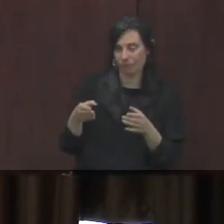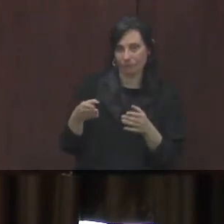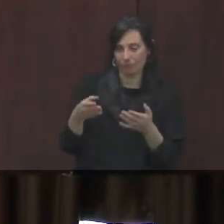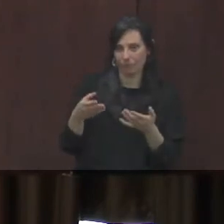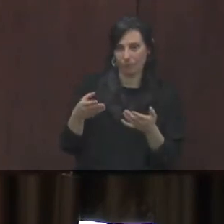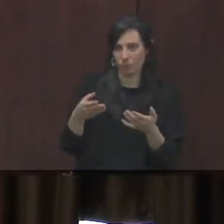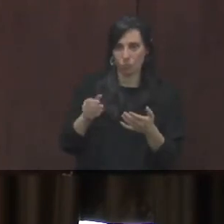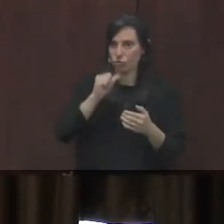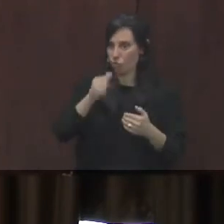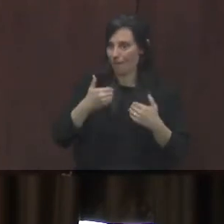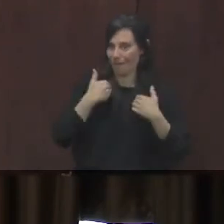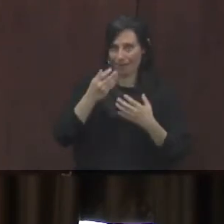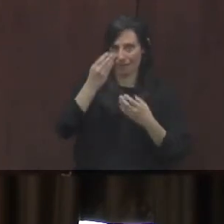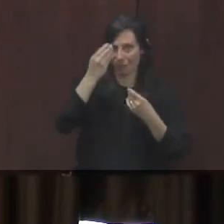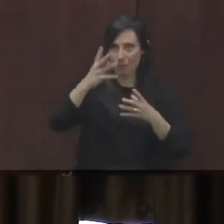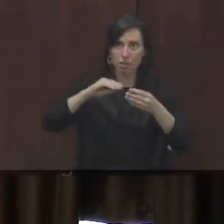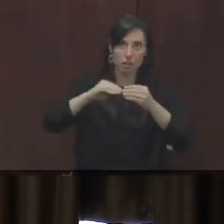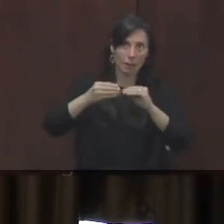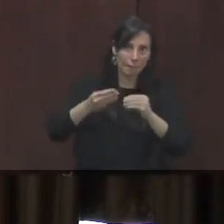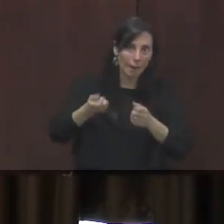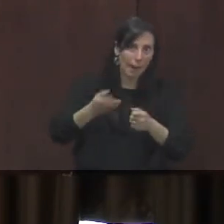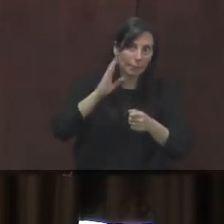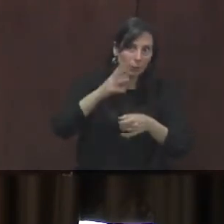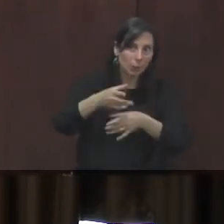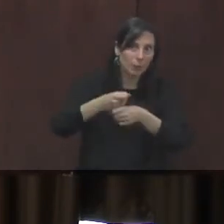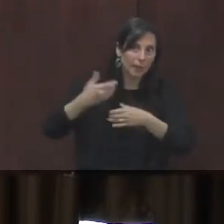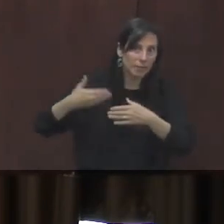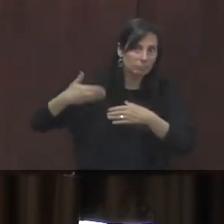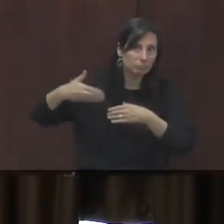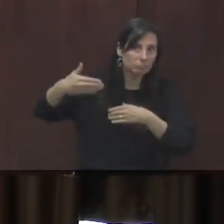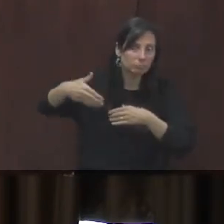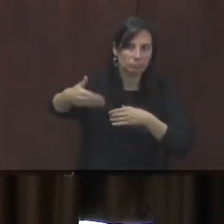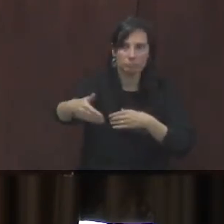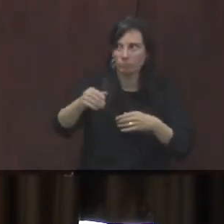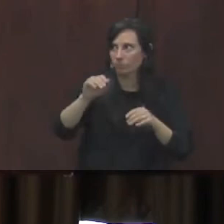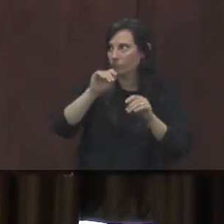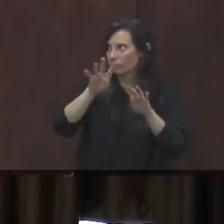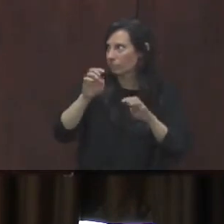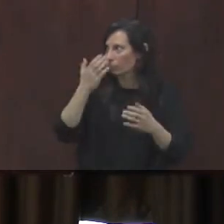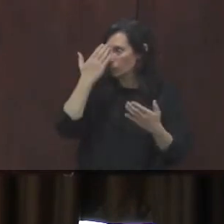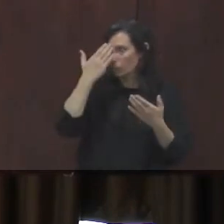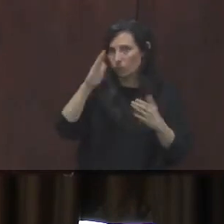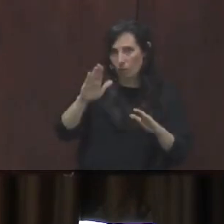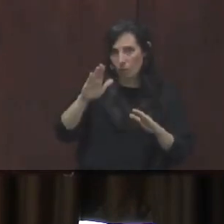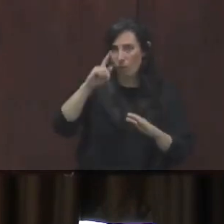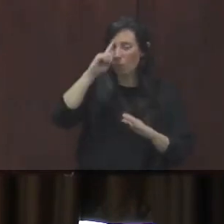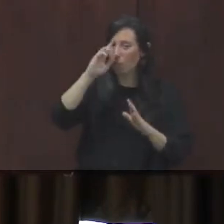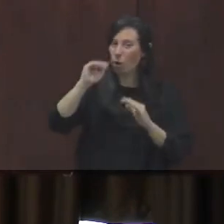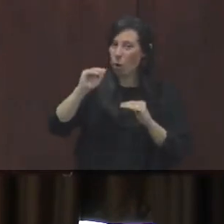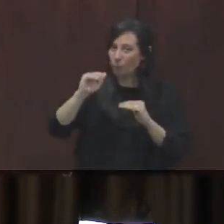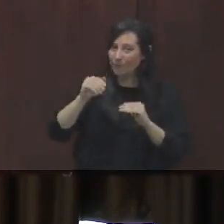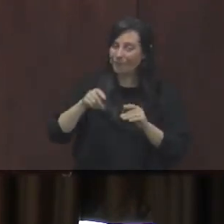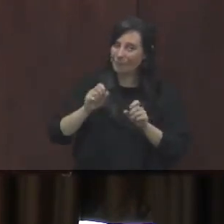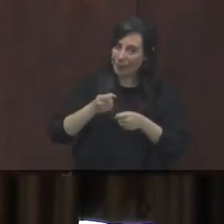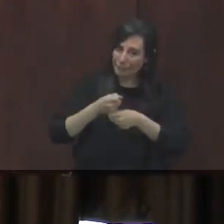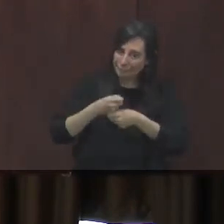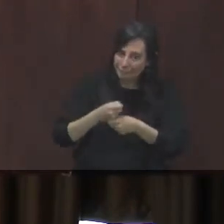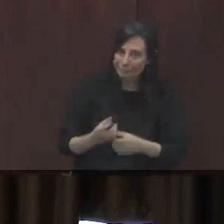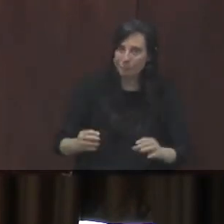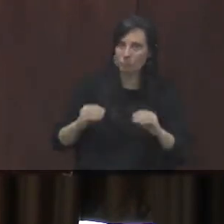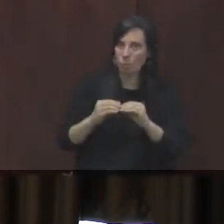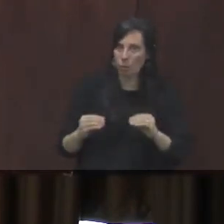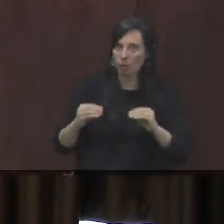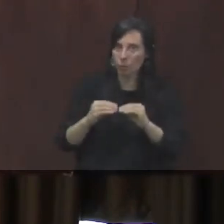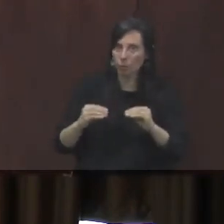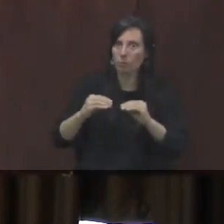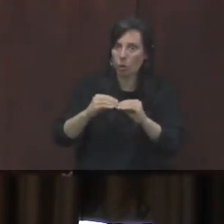The hope is that supply will increase sufficiently and have ample supply so that we can plan further out than